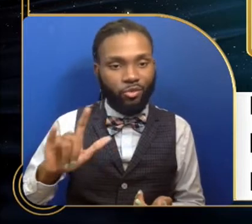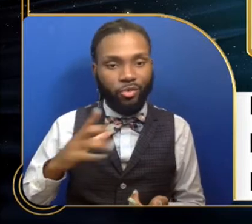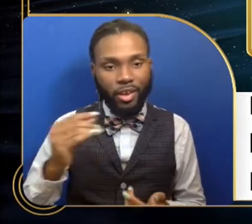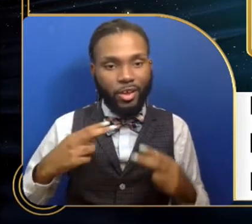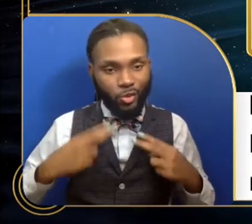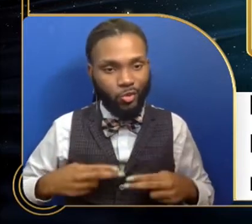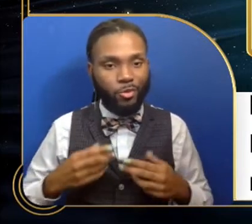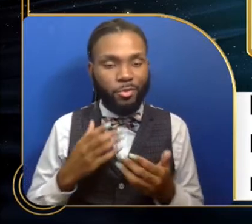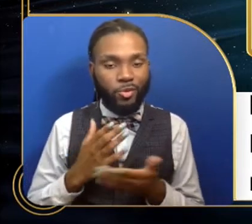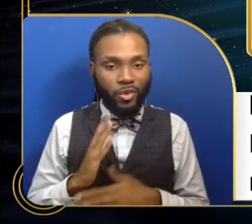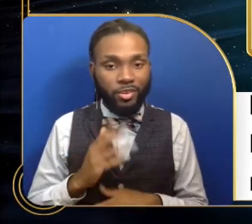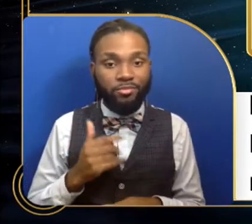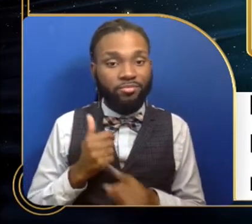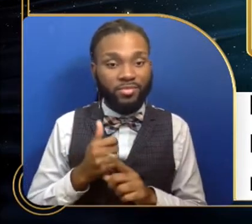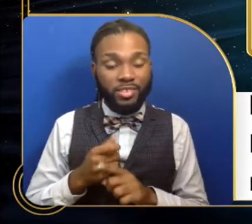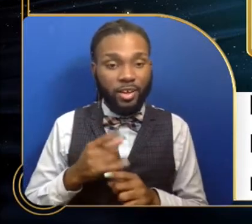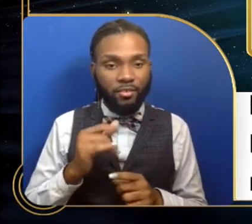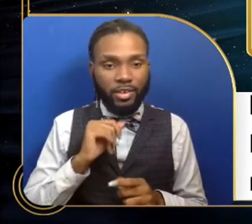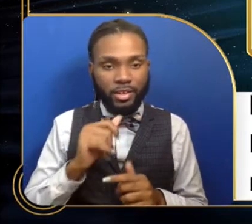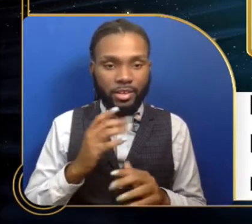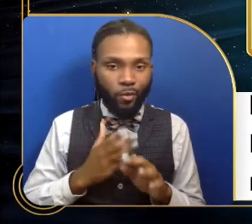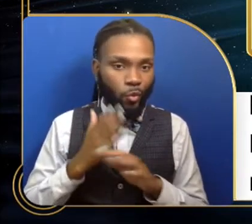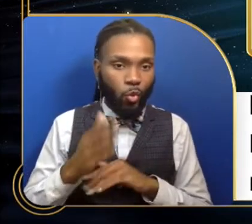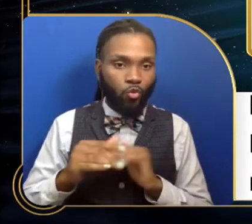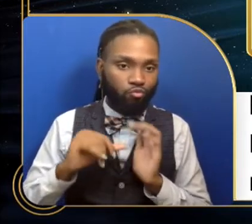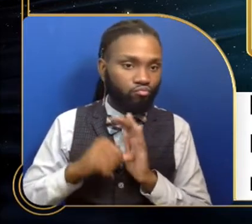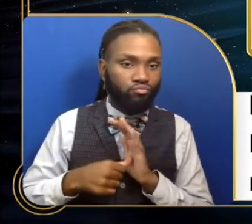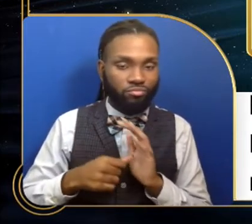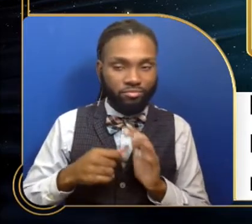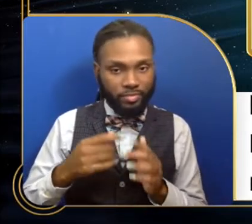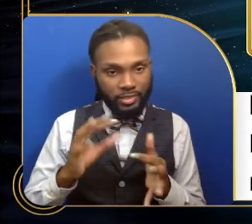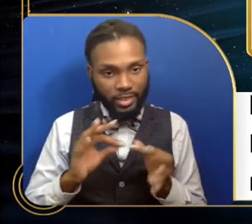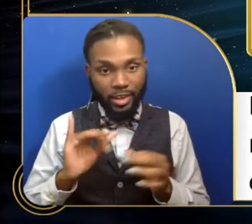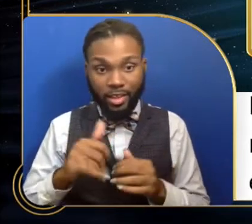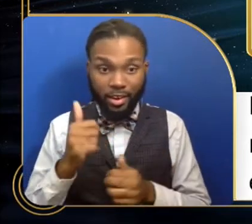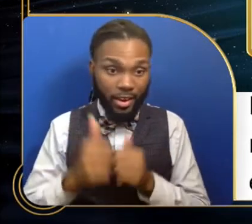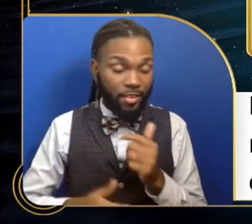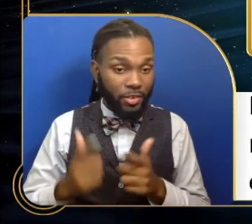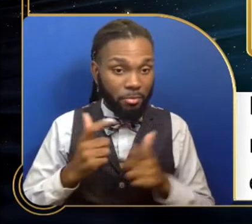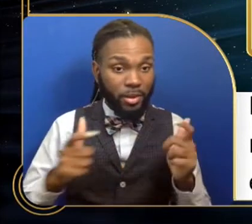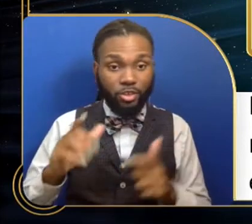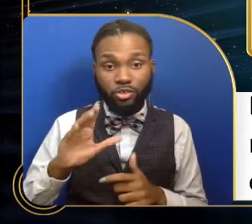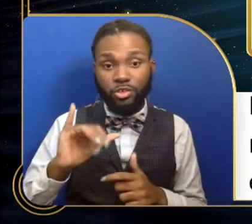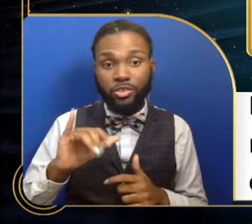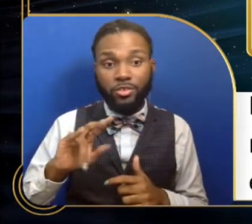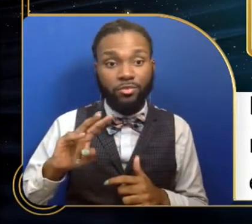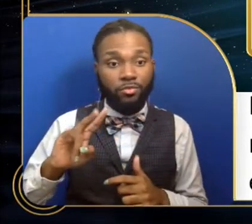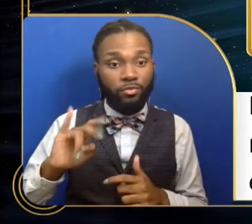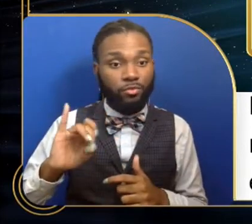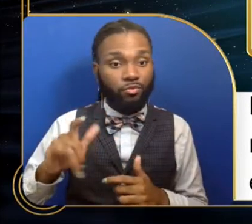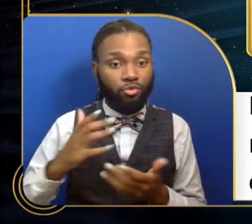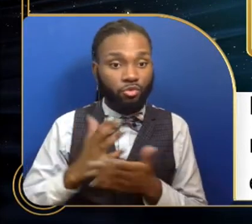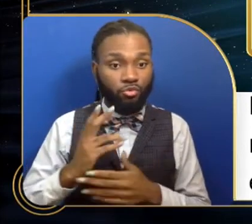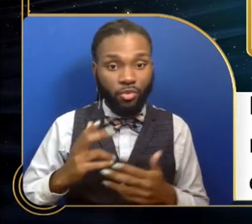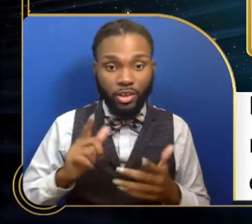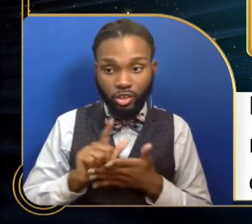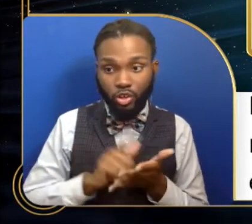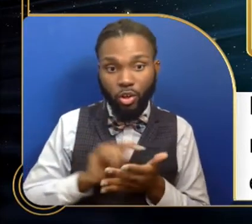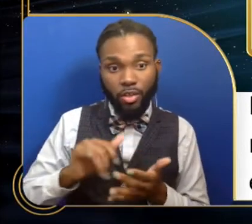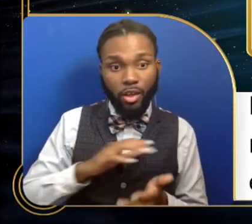not an overstatement to say that every major civil rights law Congress has enacted over the past